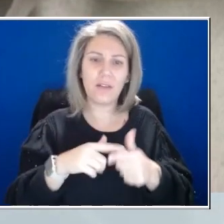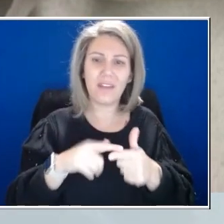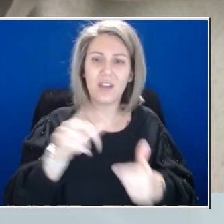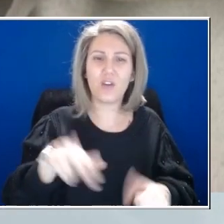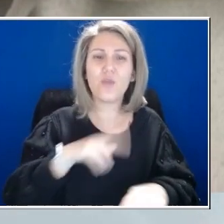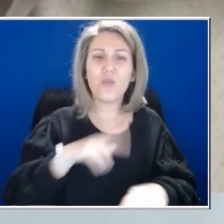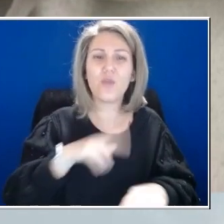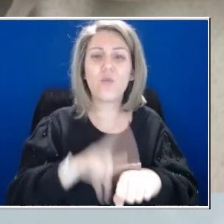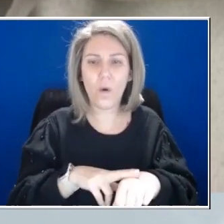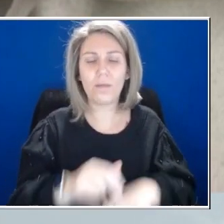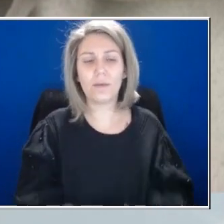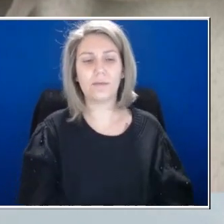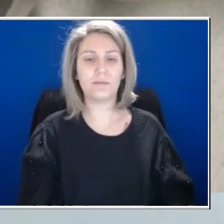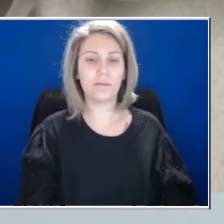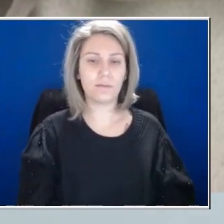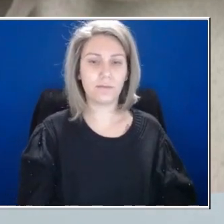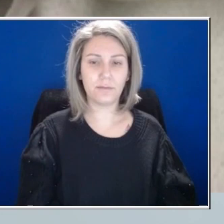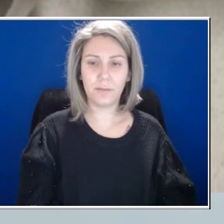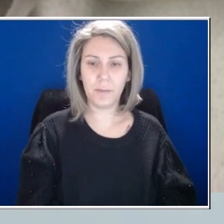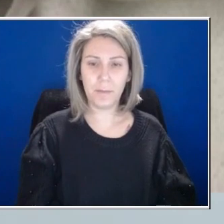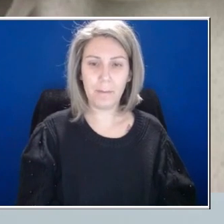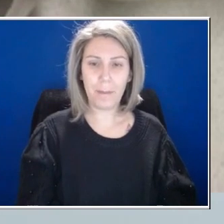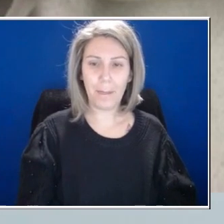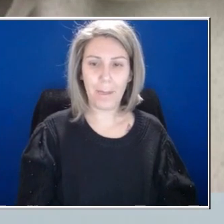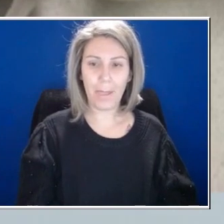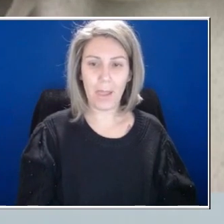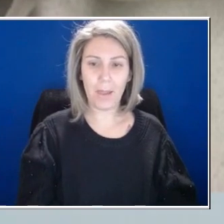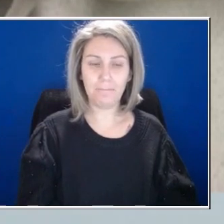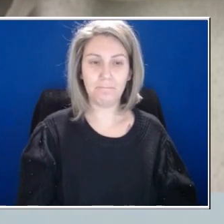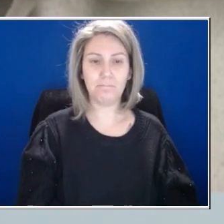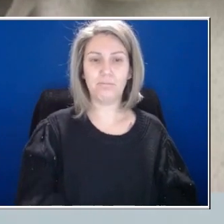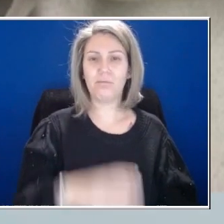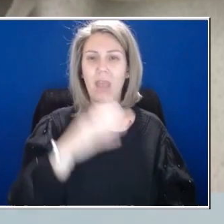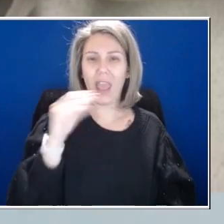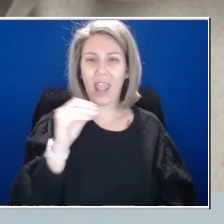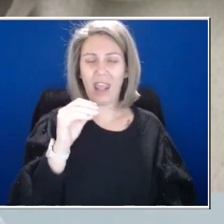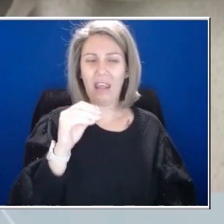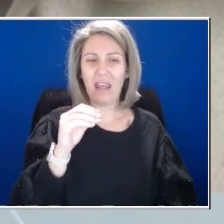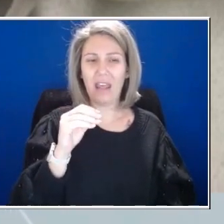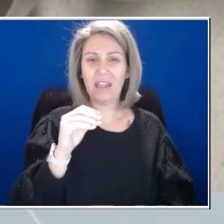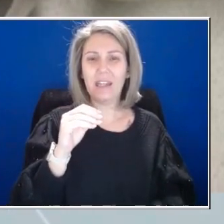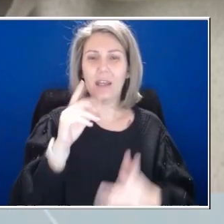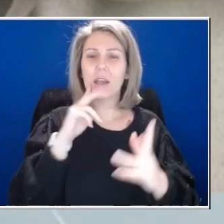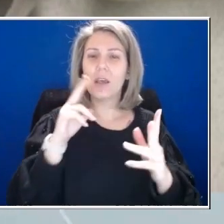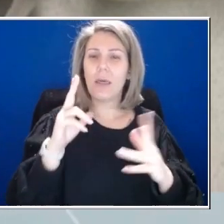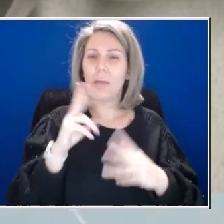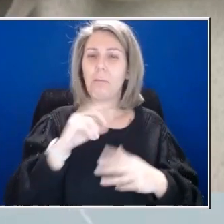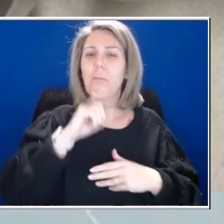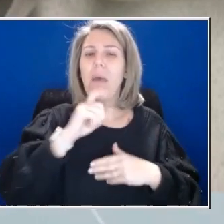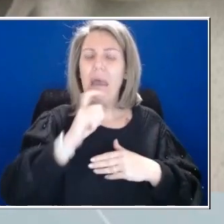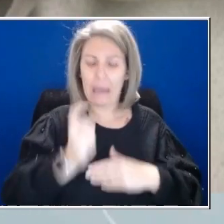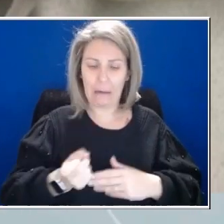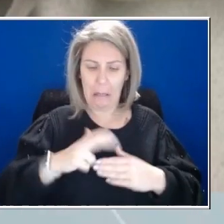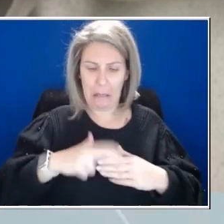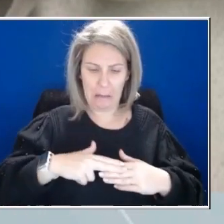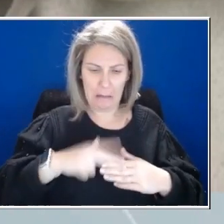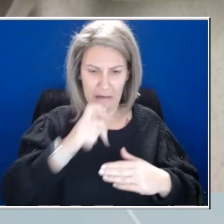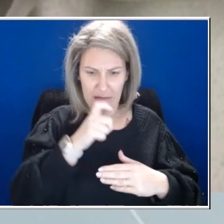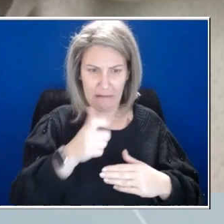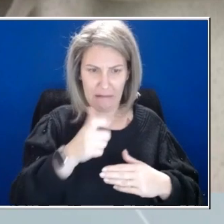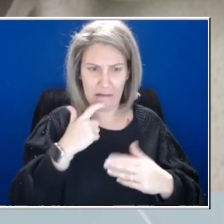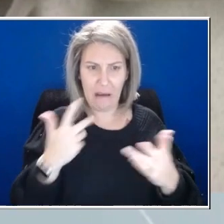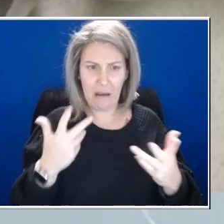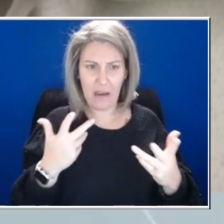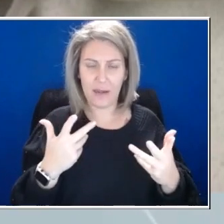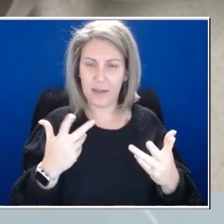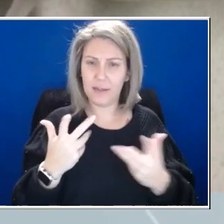and so that the teeth didn't grab. And so she went and looked at other belts. We realized we had a mix of this new